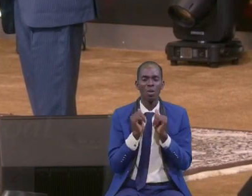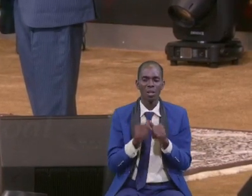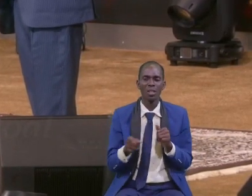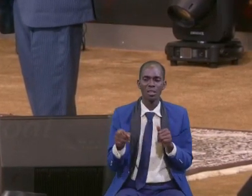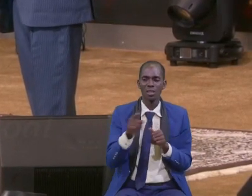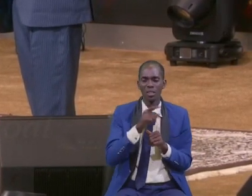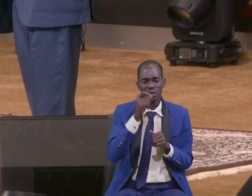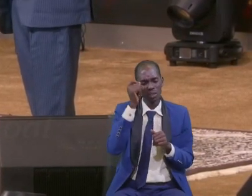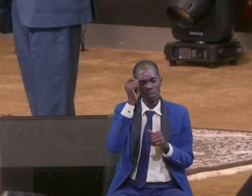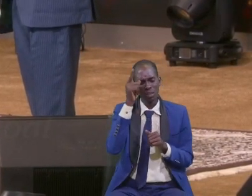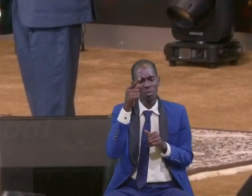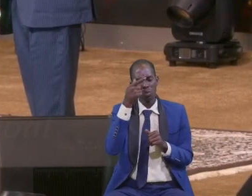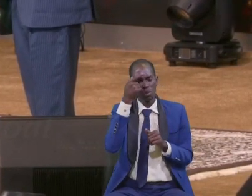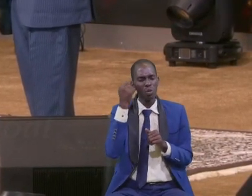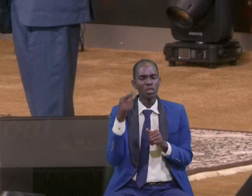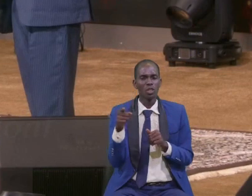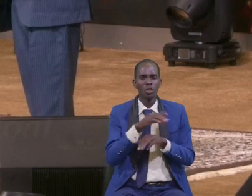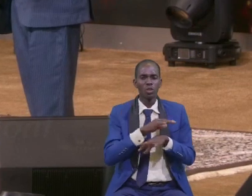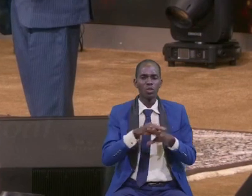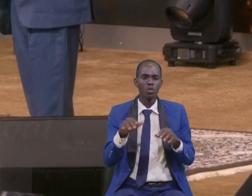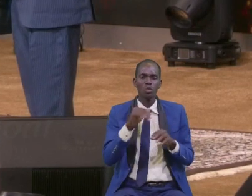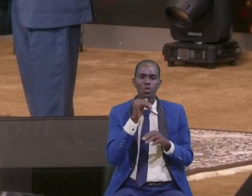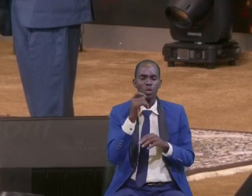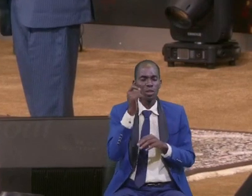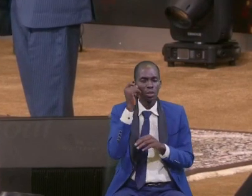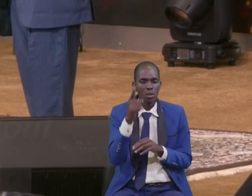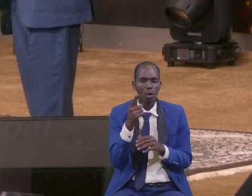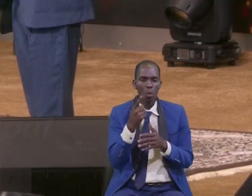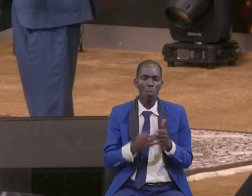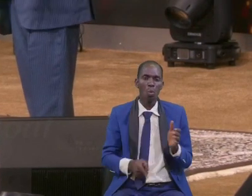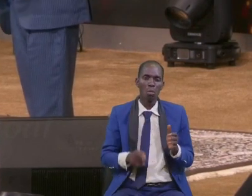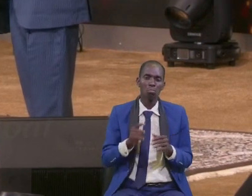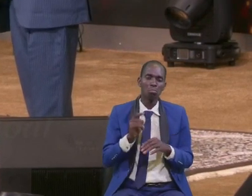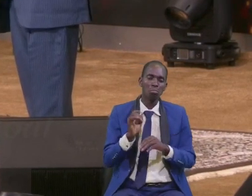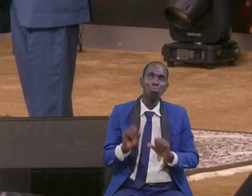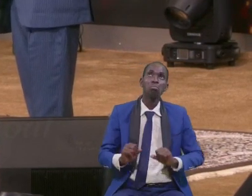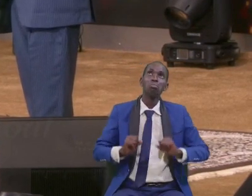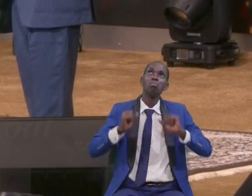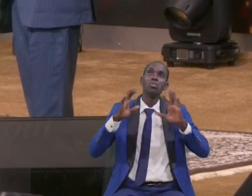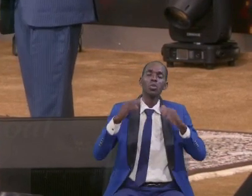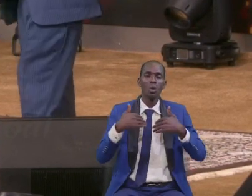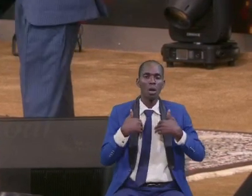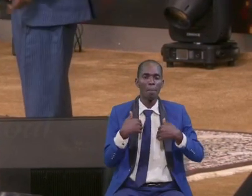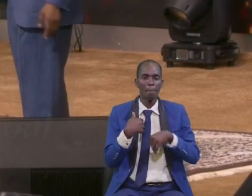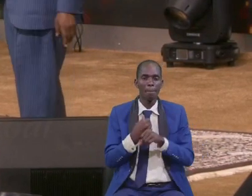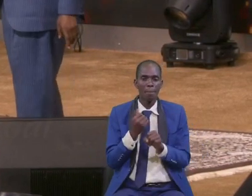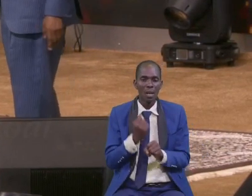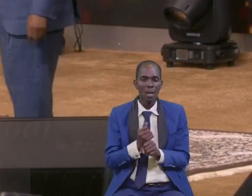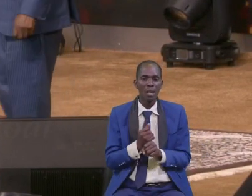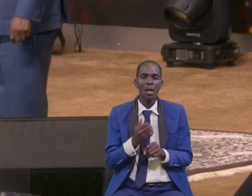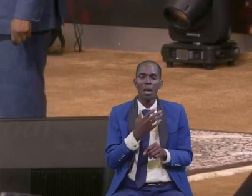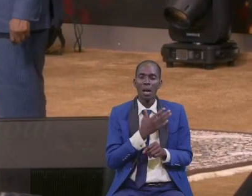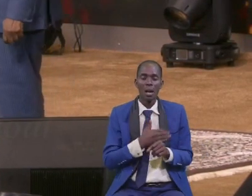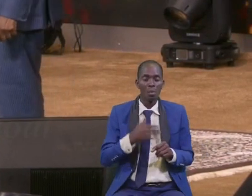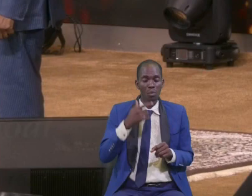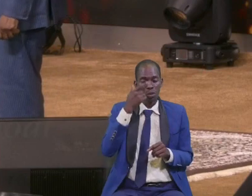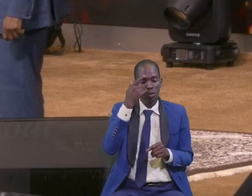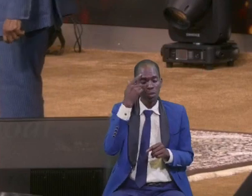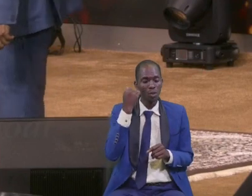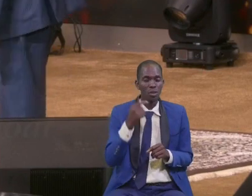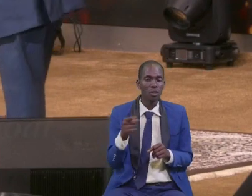didn't understand what vows you had made, what consecrations you have made, what commitments you have made. And because they